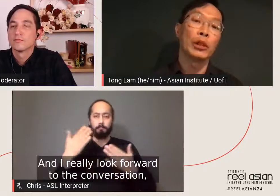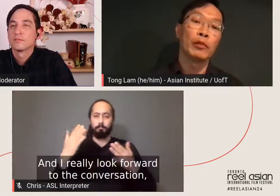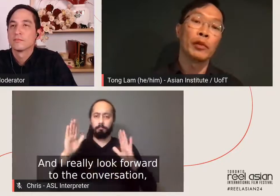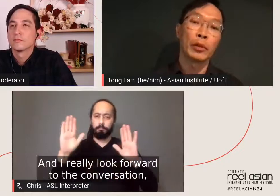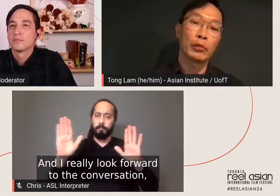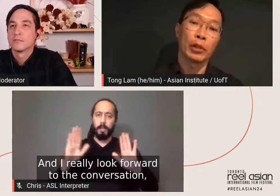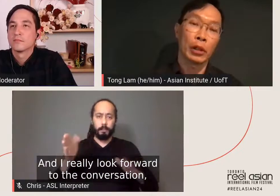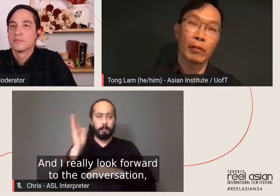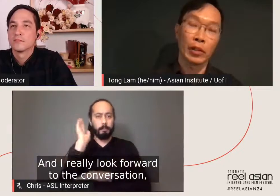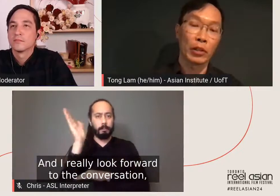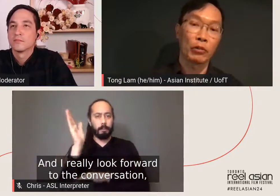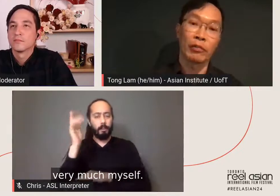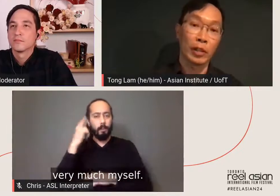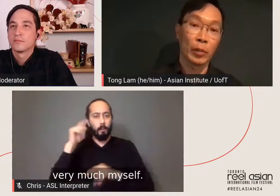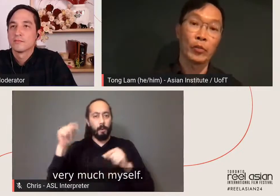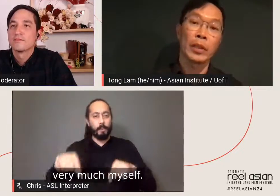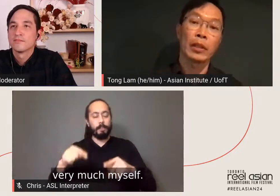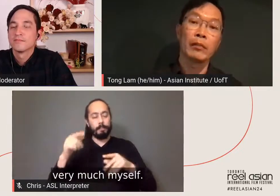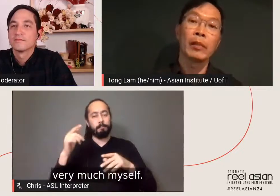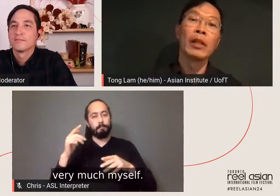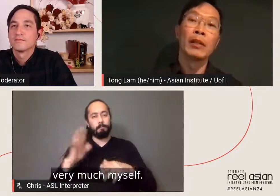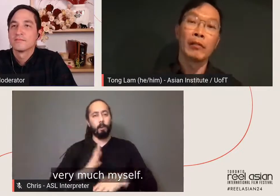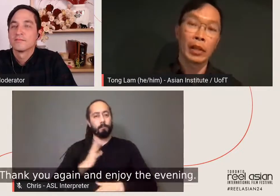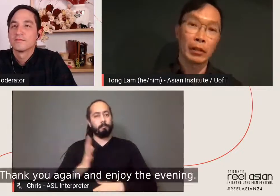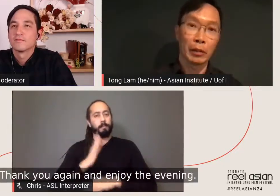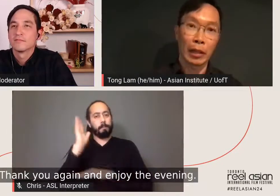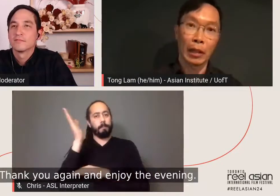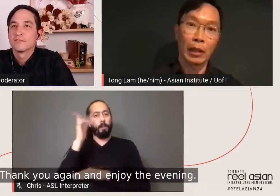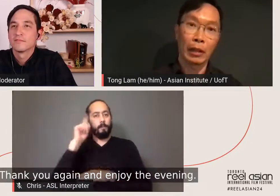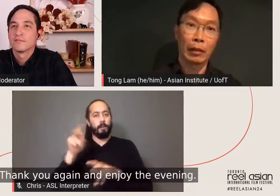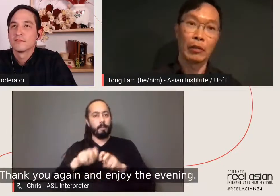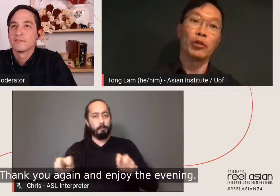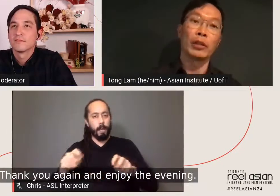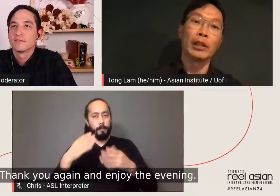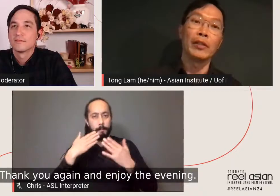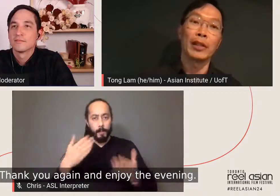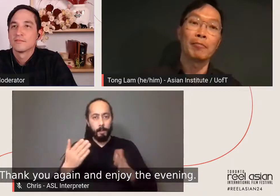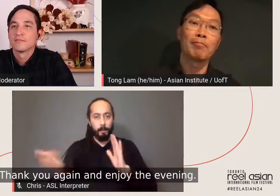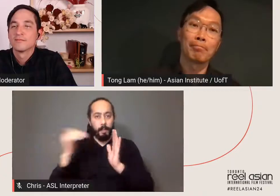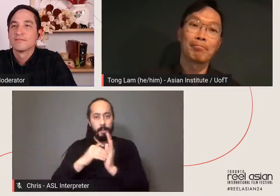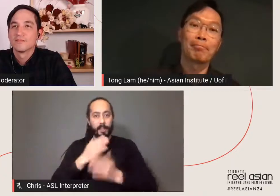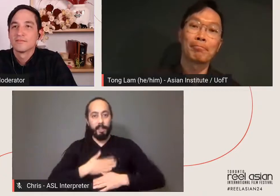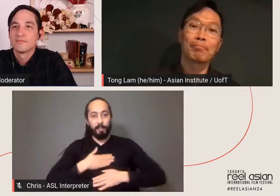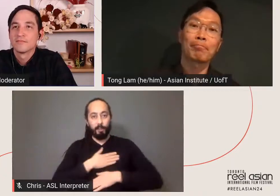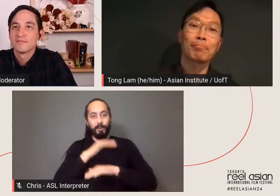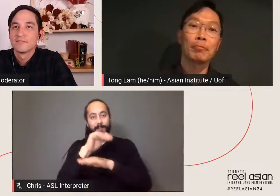and I really look forward to the conversation very much myself. Thank you again, and enjoy the evening.